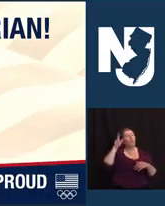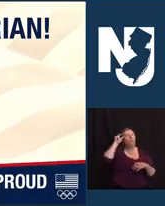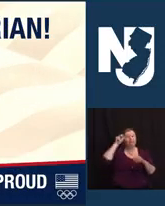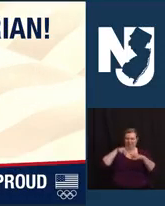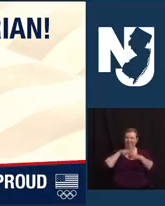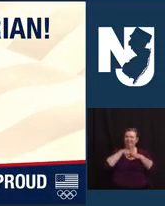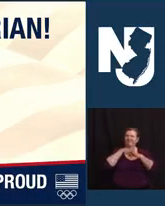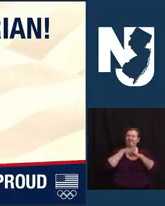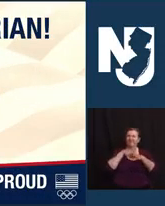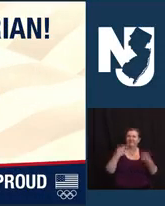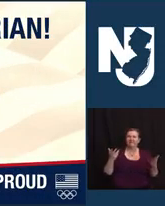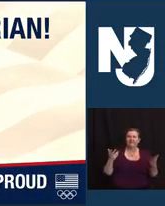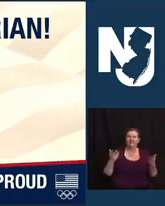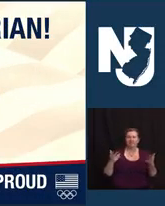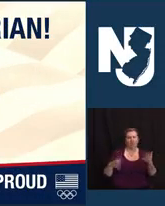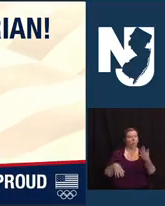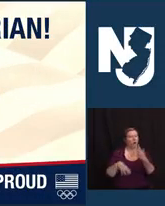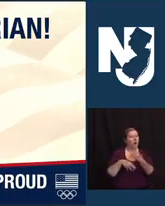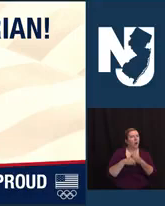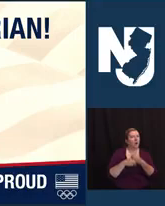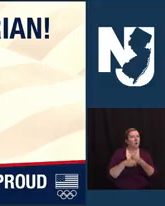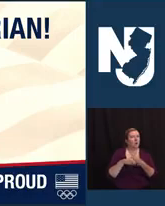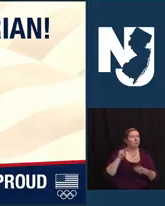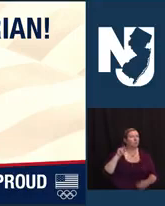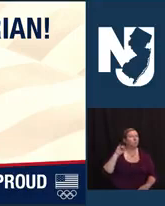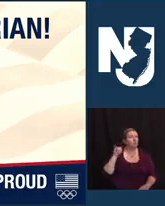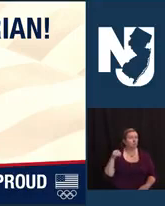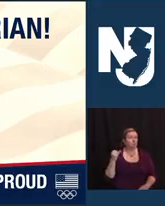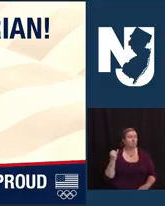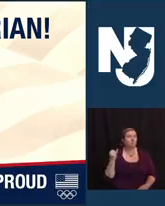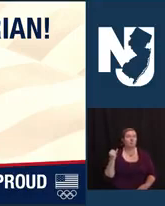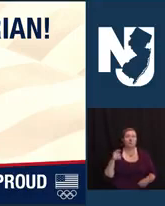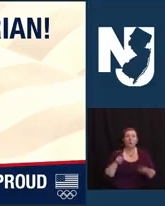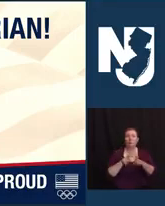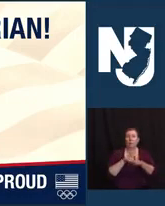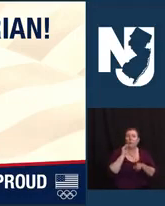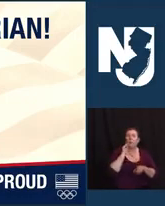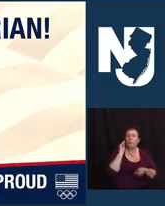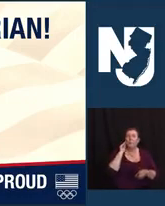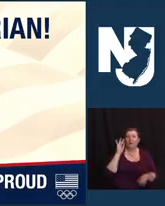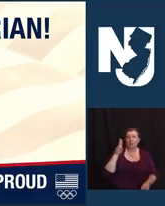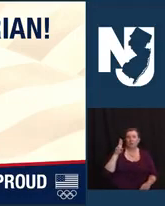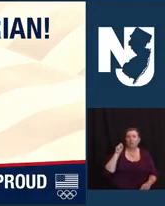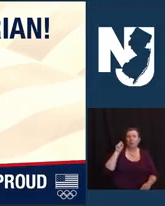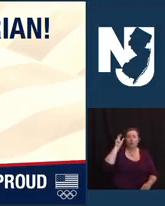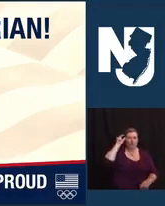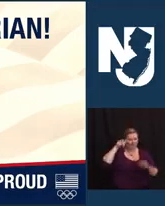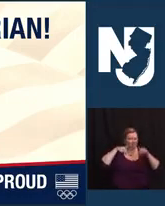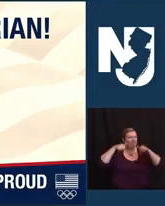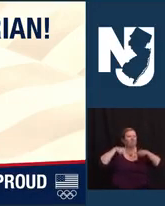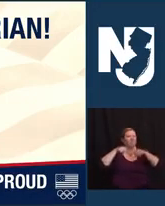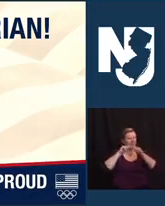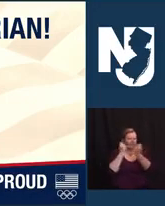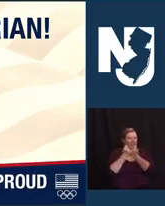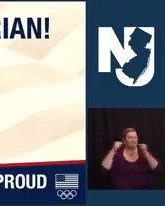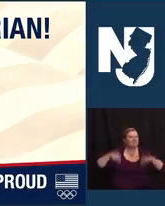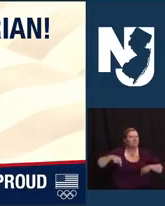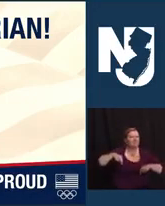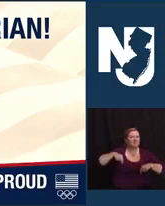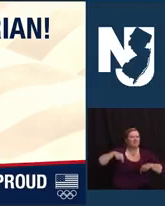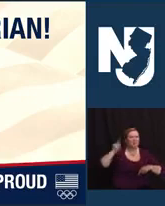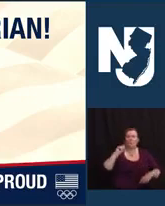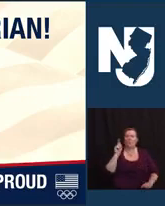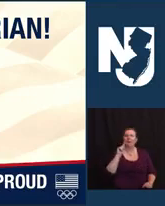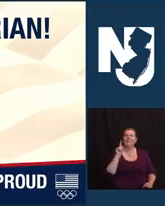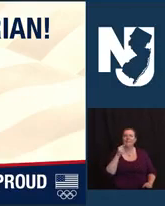Springsteen, and I should add that New Jersey is also the home of the U.S. equestrian team, whose headquarters are in Gladstone in